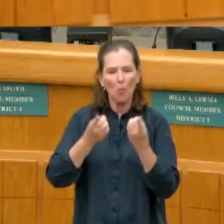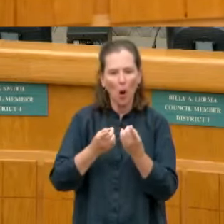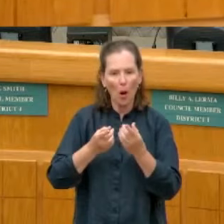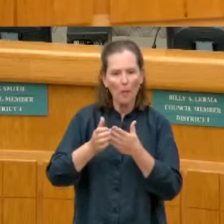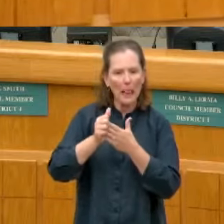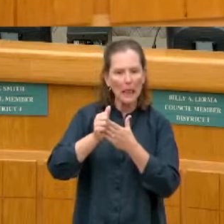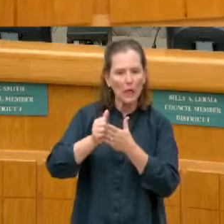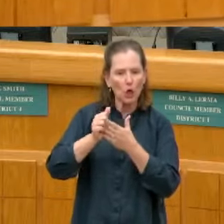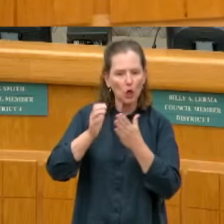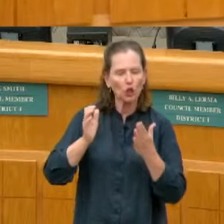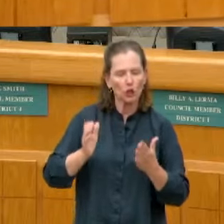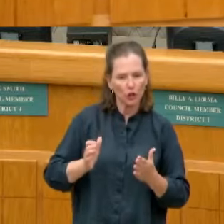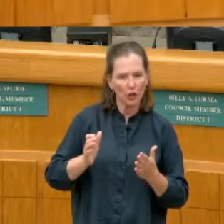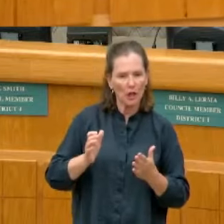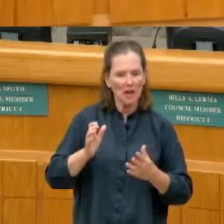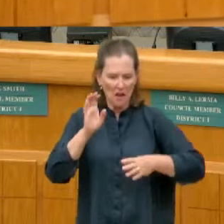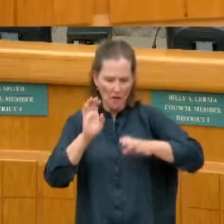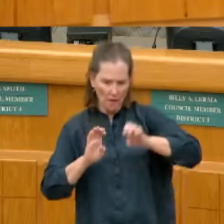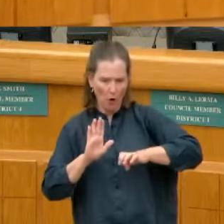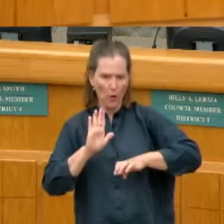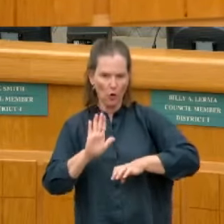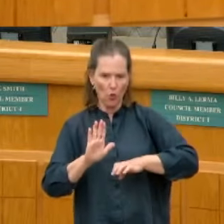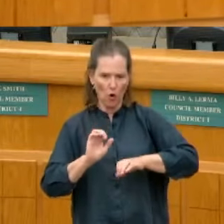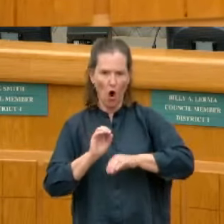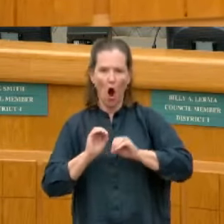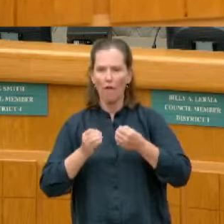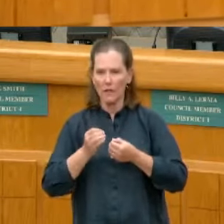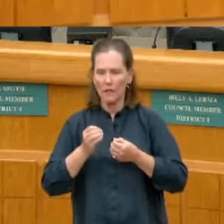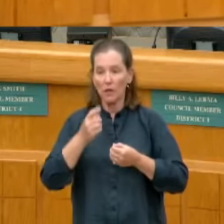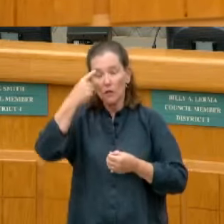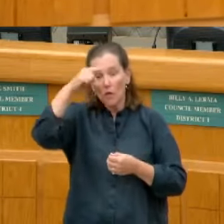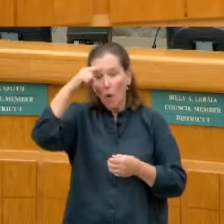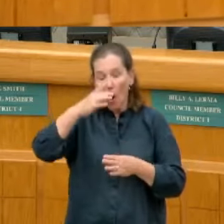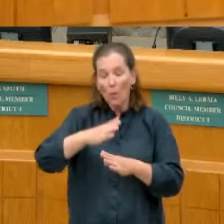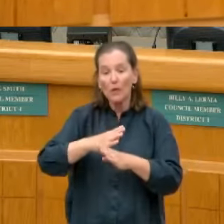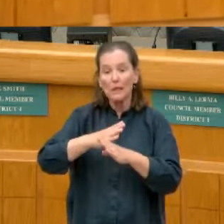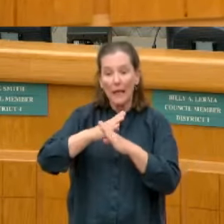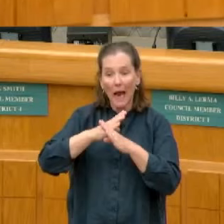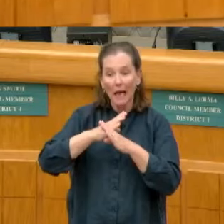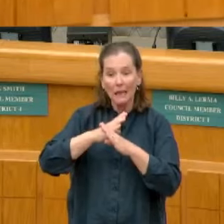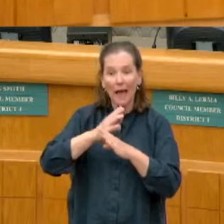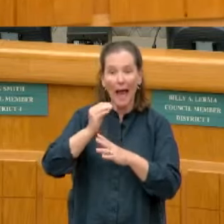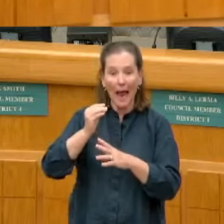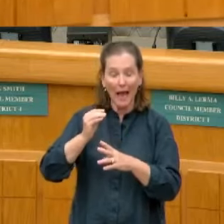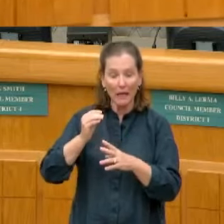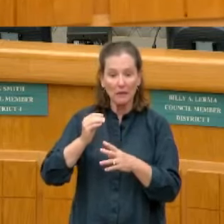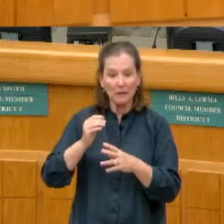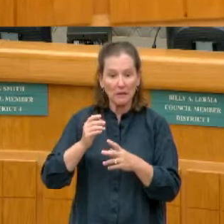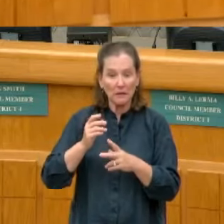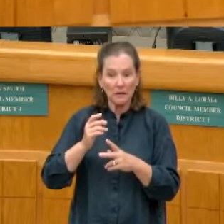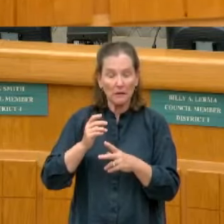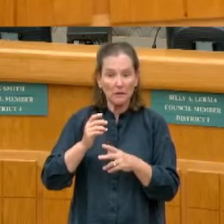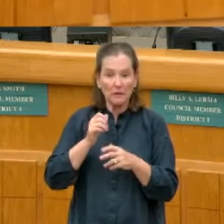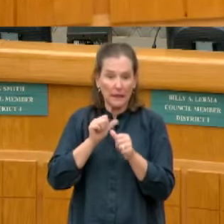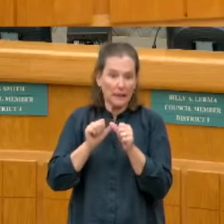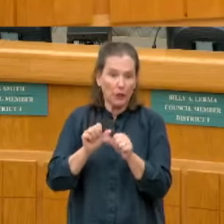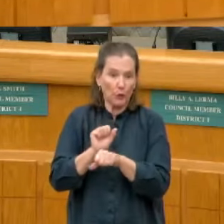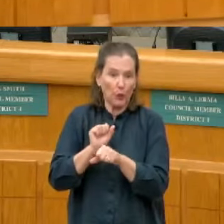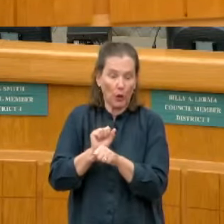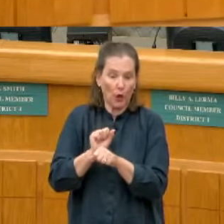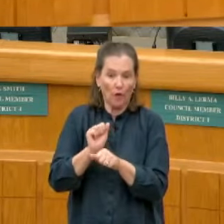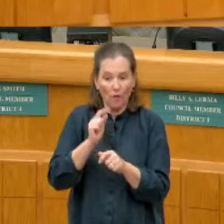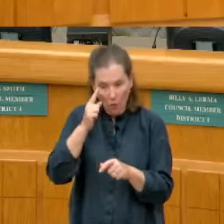to evaluate their offices so we can protect and preserve their workforce. If they believe that they have